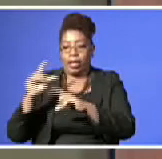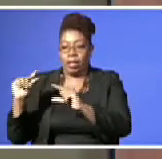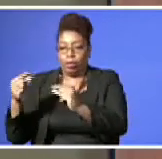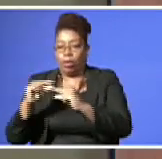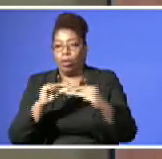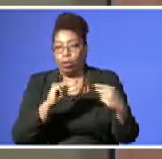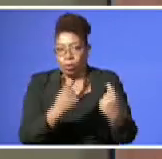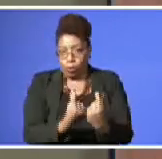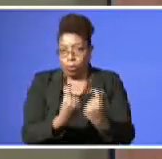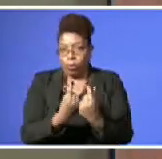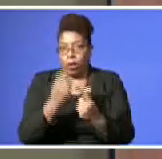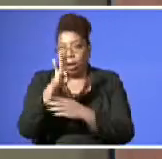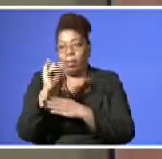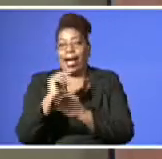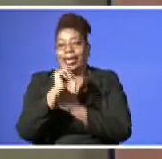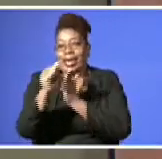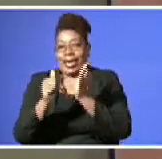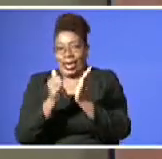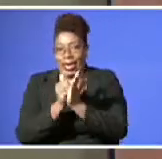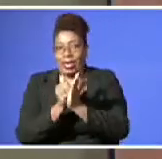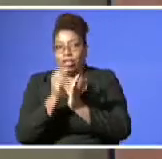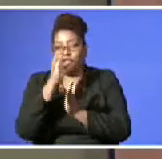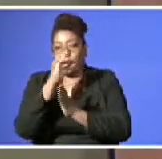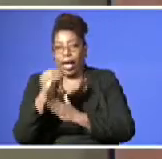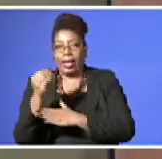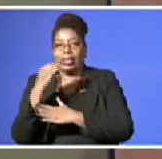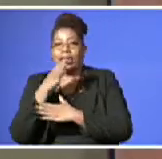COVID-19 cases by age group and gender.